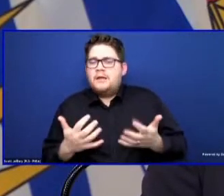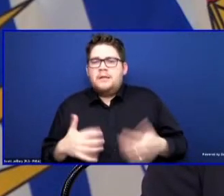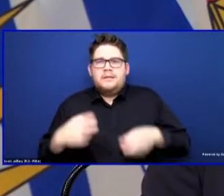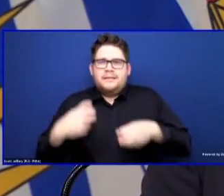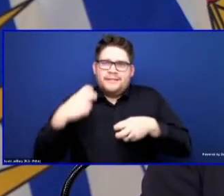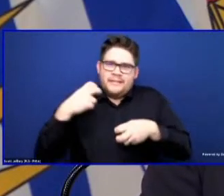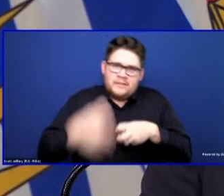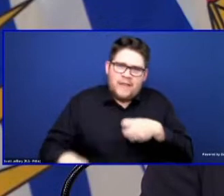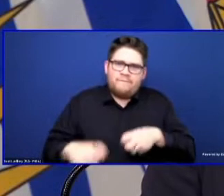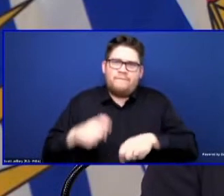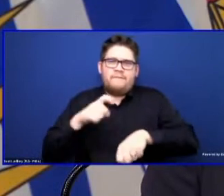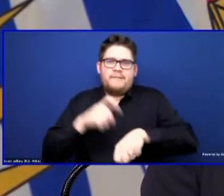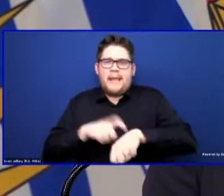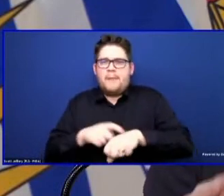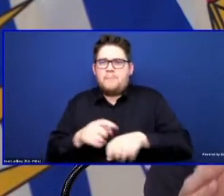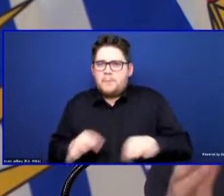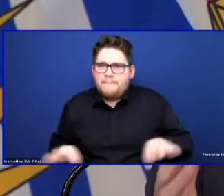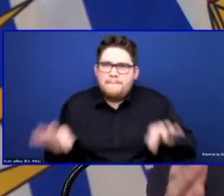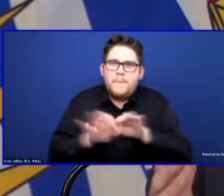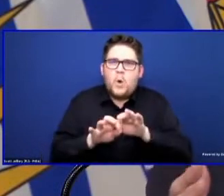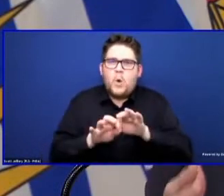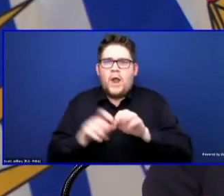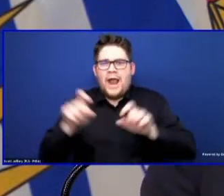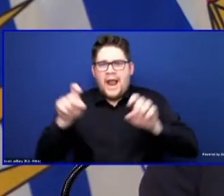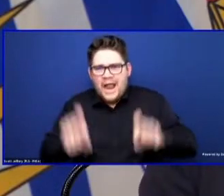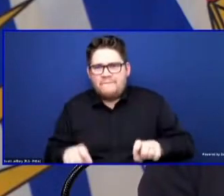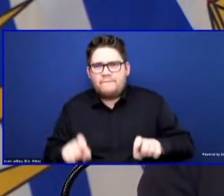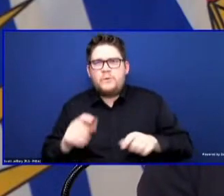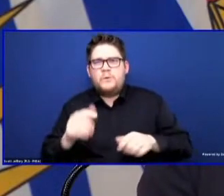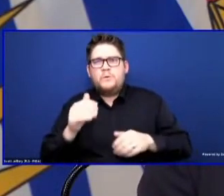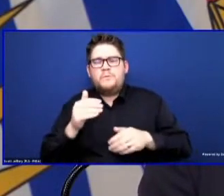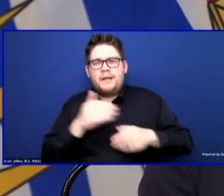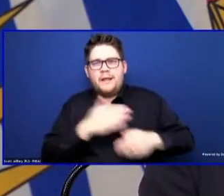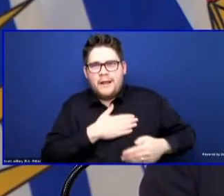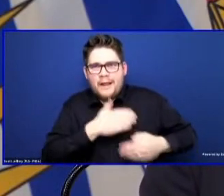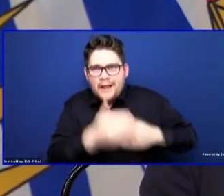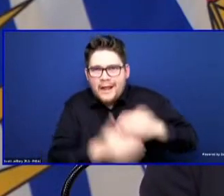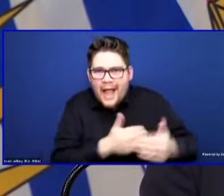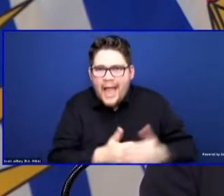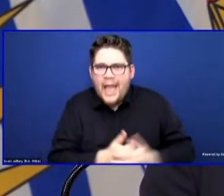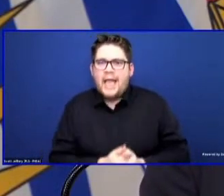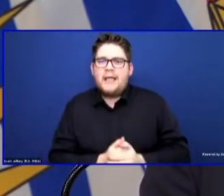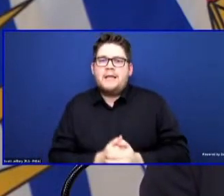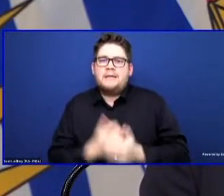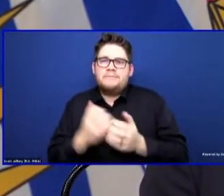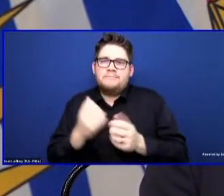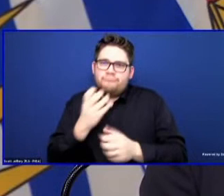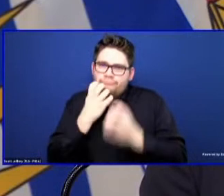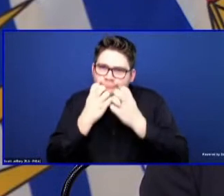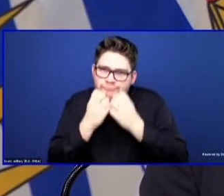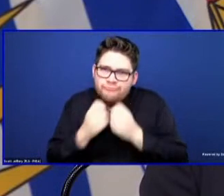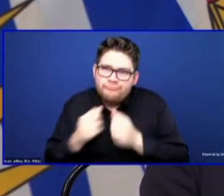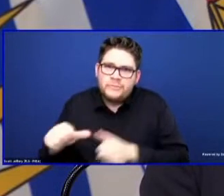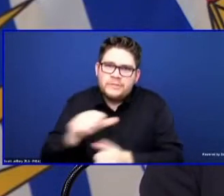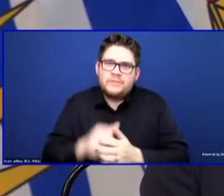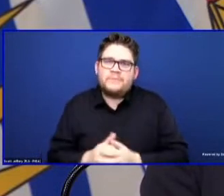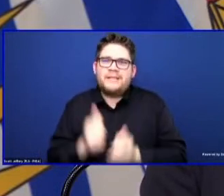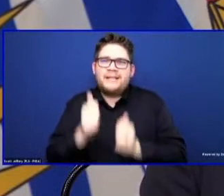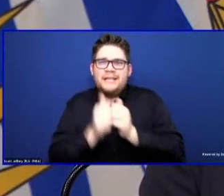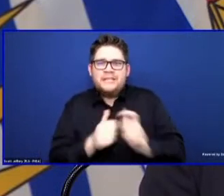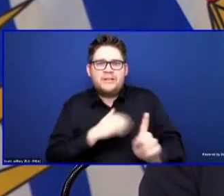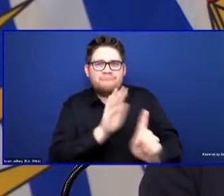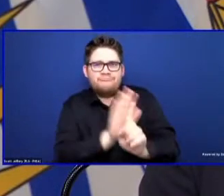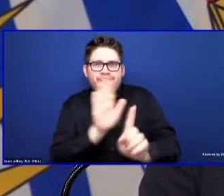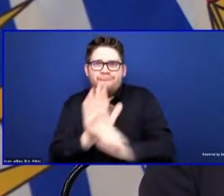we all have the issues that we're dealing with in our lives, and we may not understand everybody's story, but we all